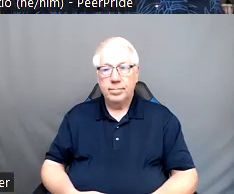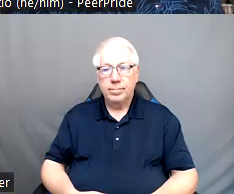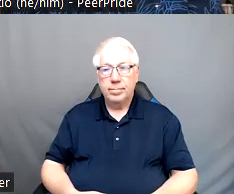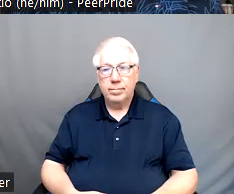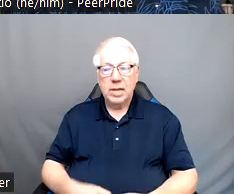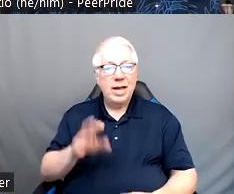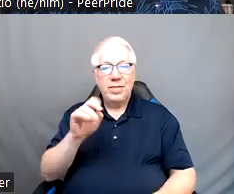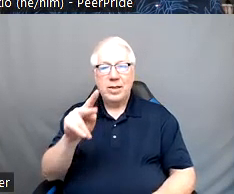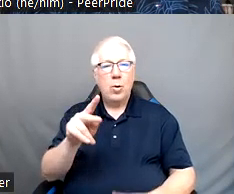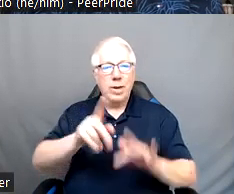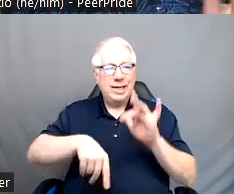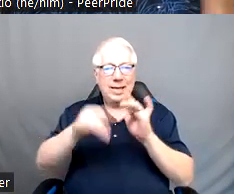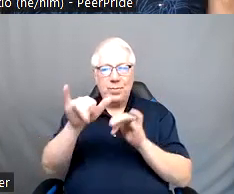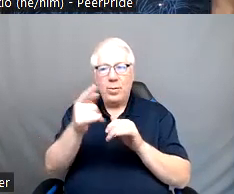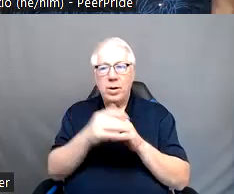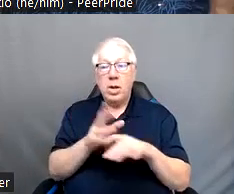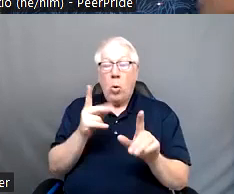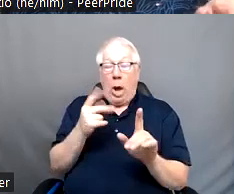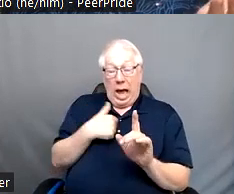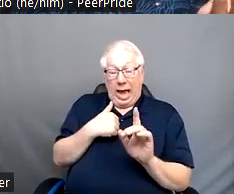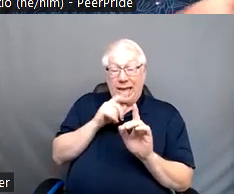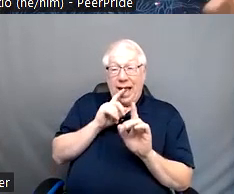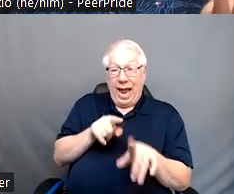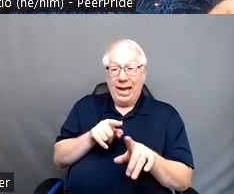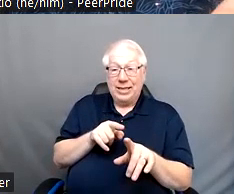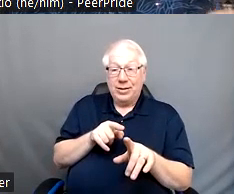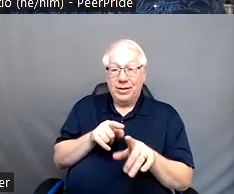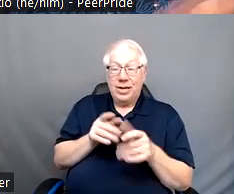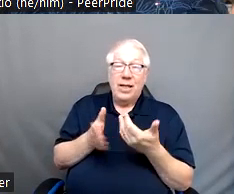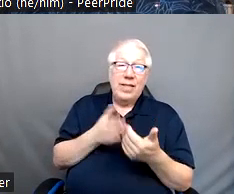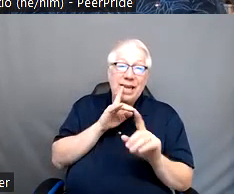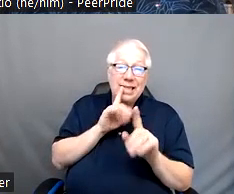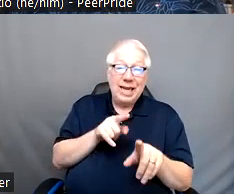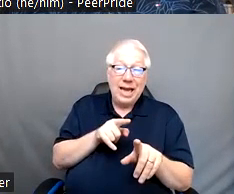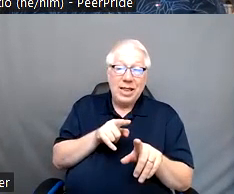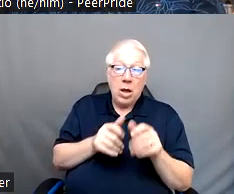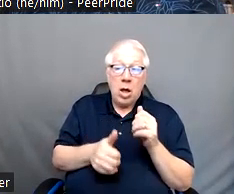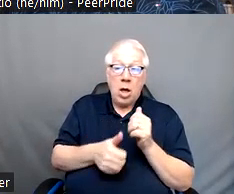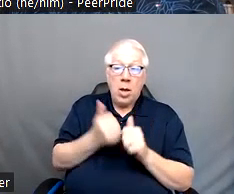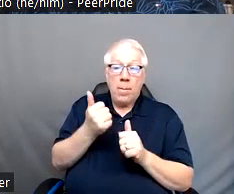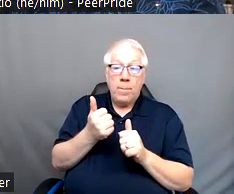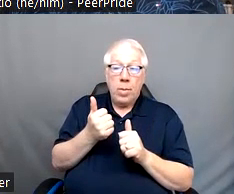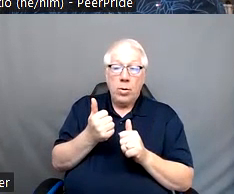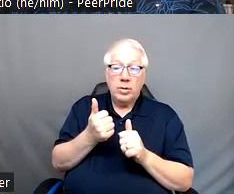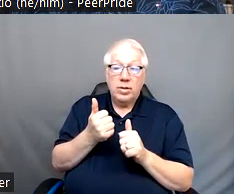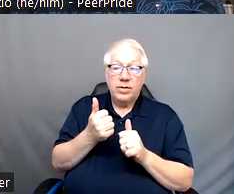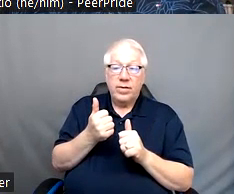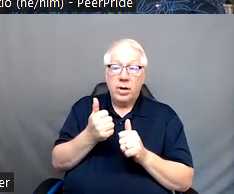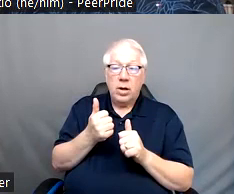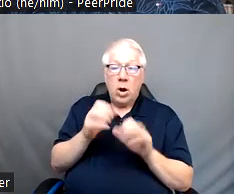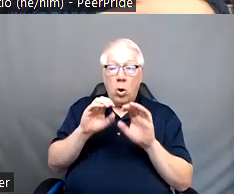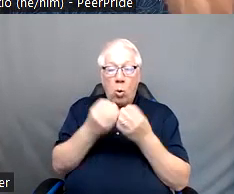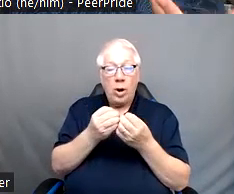That's okay. We can skip that one. No problem. I mean, I can answer, easy answer. Most of our org is people of color and all of our org is